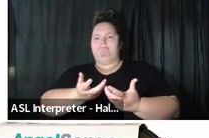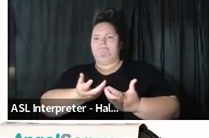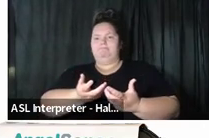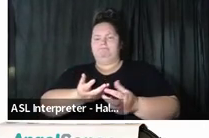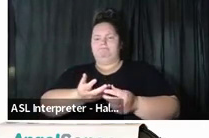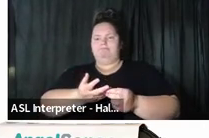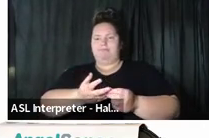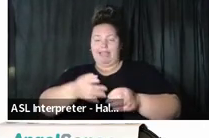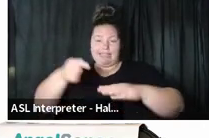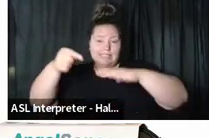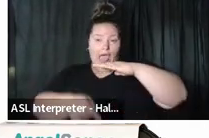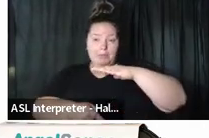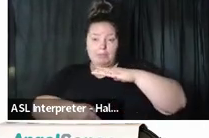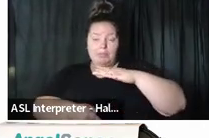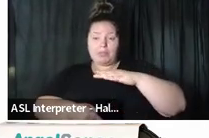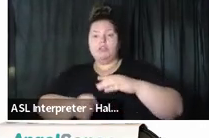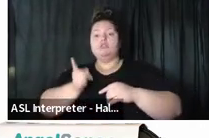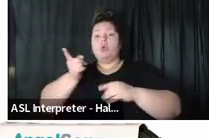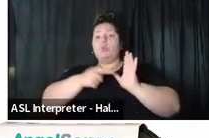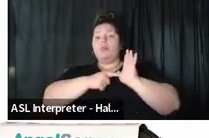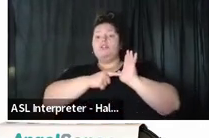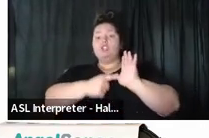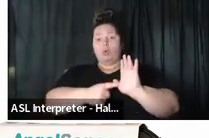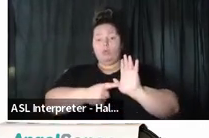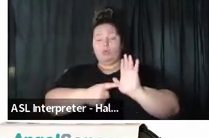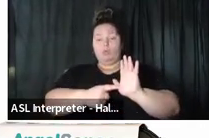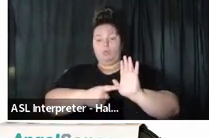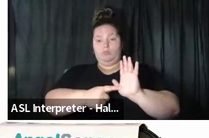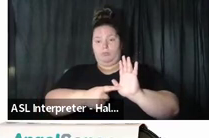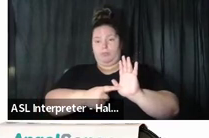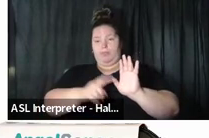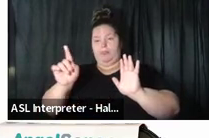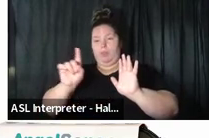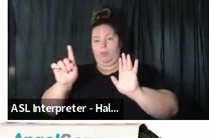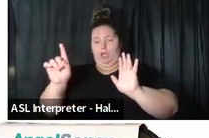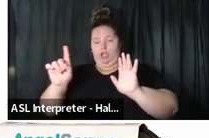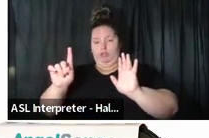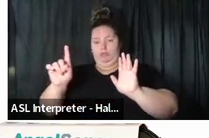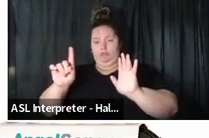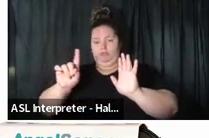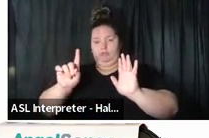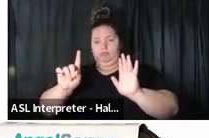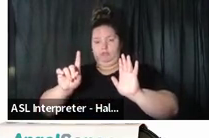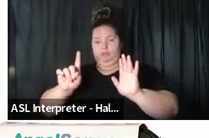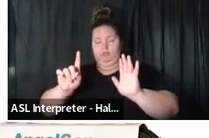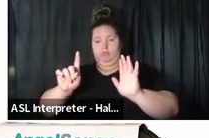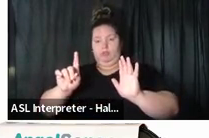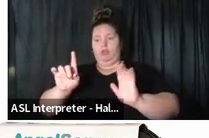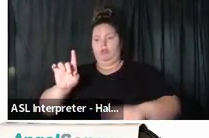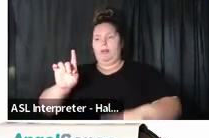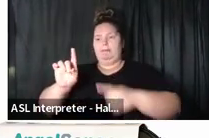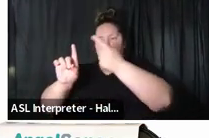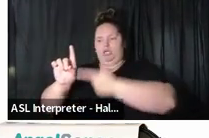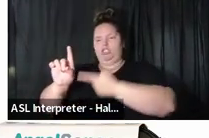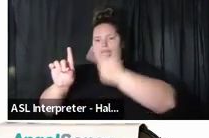in depth, I guess. Like, so it'll show you where at someone is at, how fast they're going, so you know